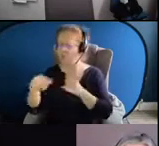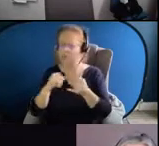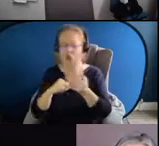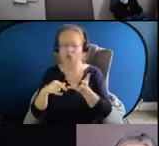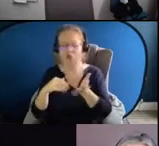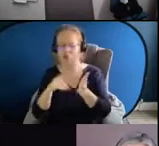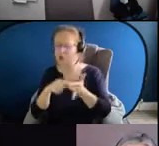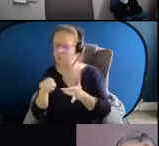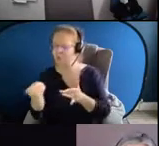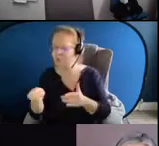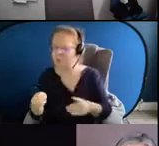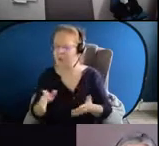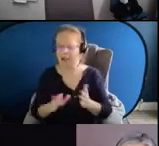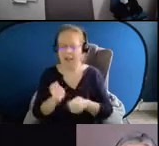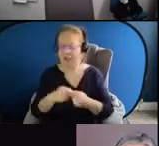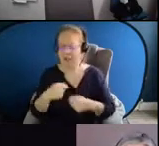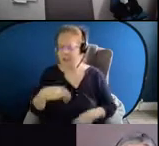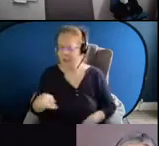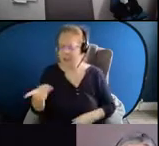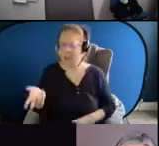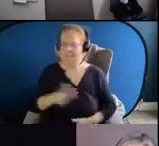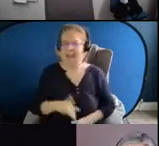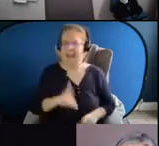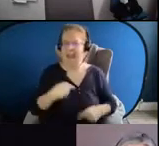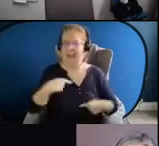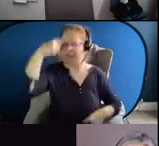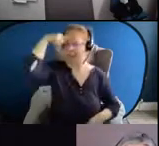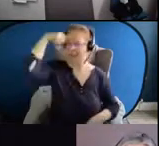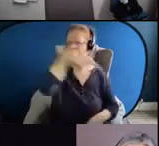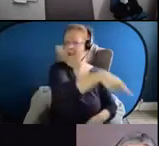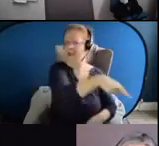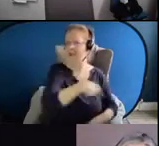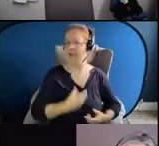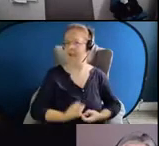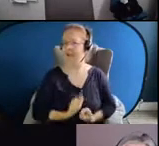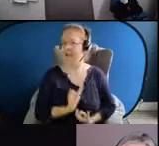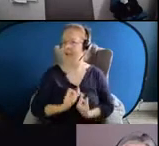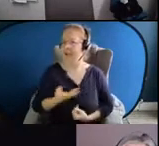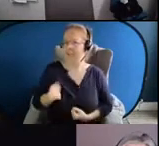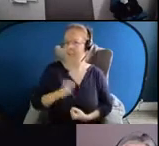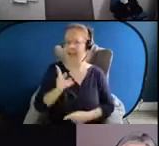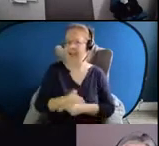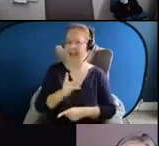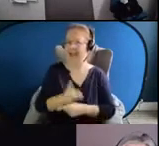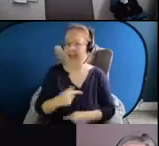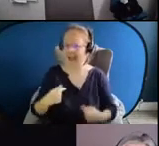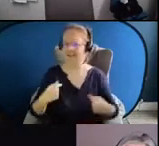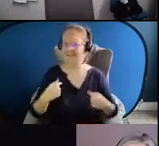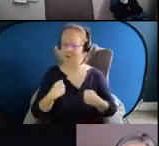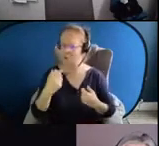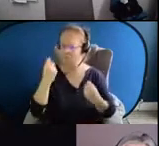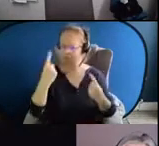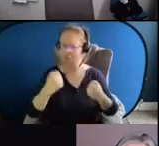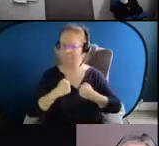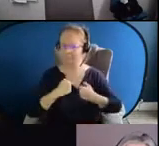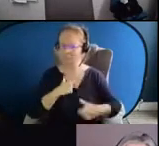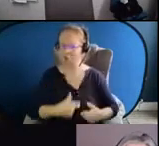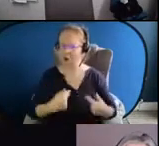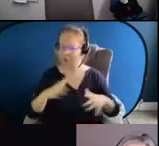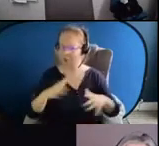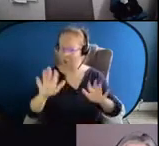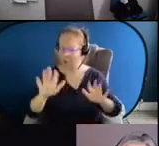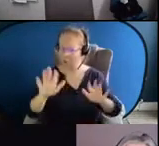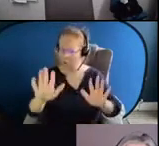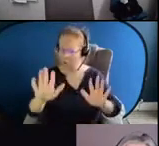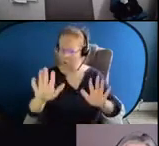others really rekindled that. And certainly in the role that I'm at now, a realization that I have a responsibility as a leader in